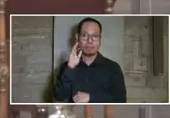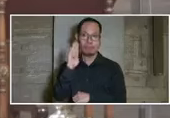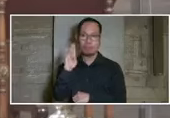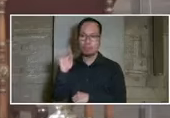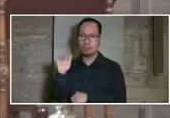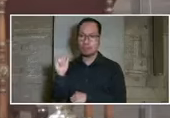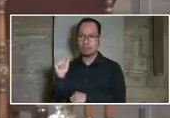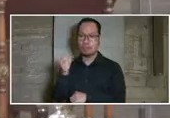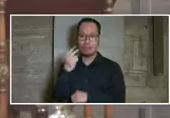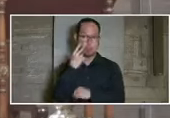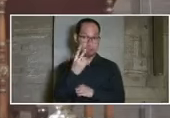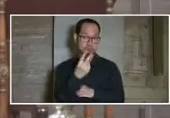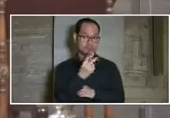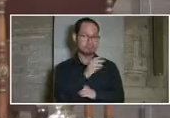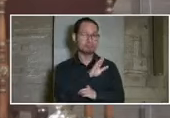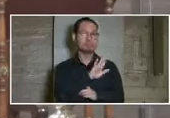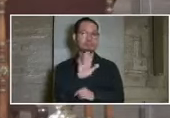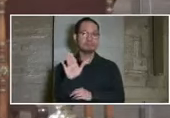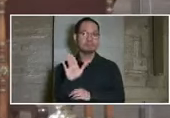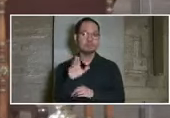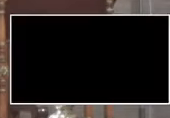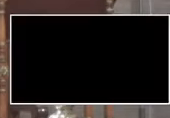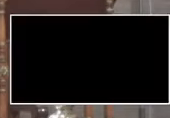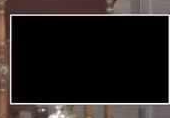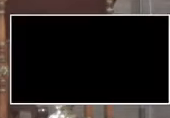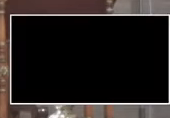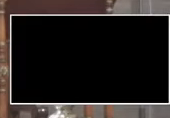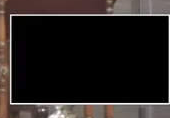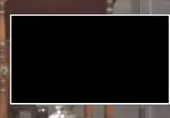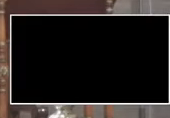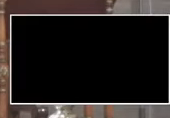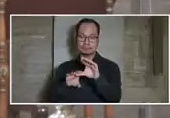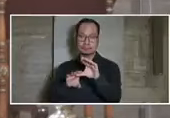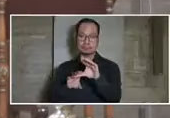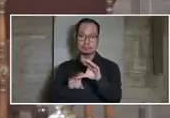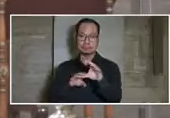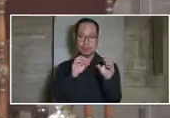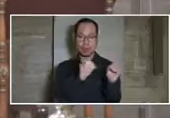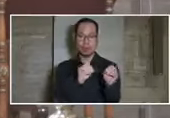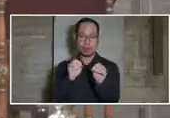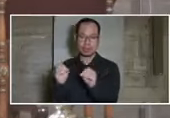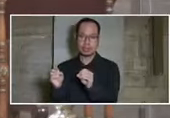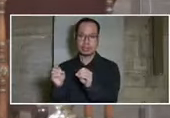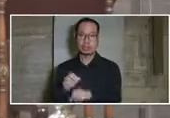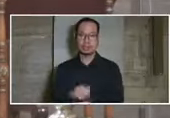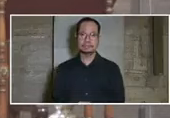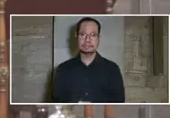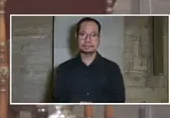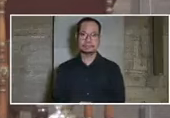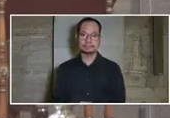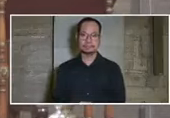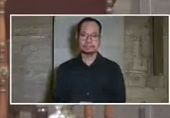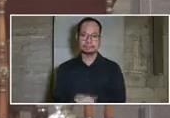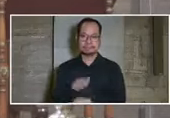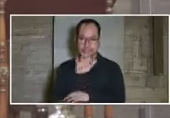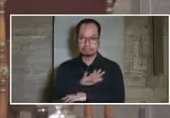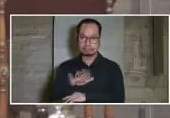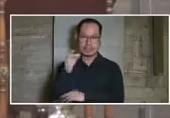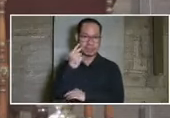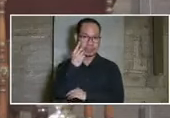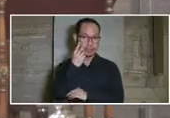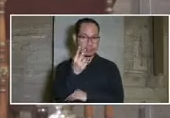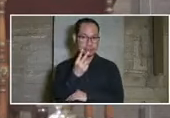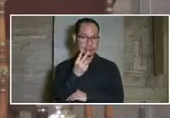it that your chairs are in order. They